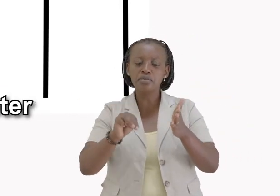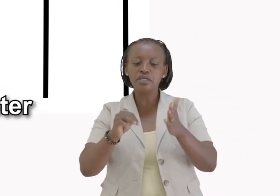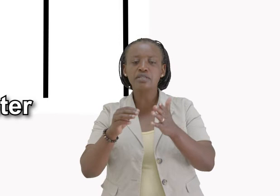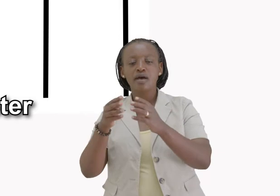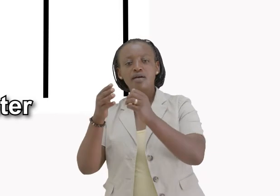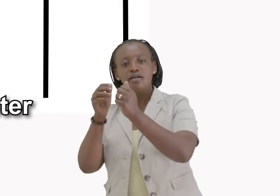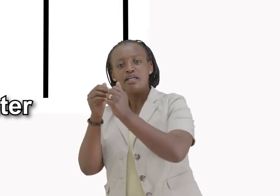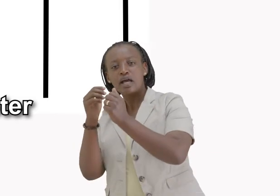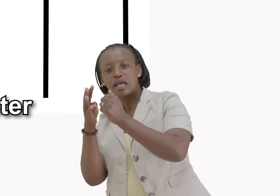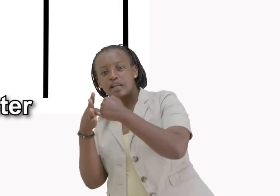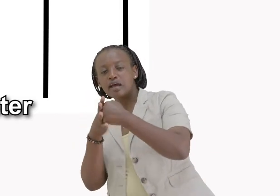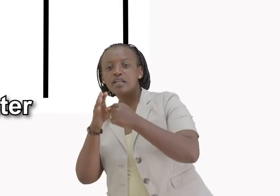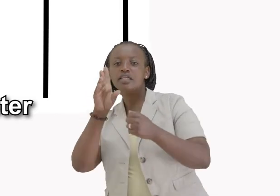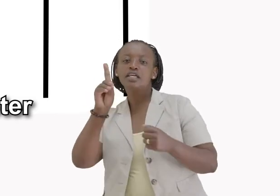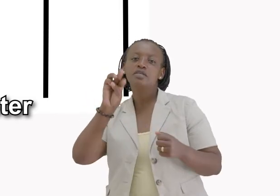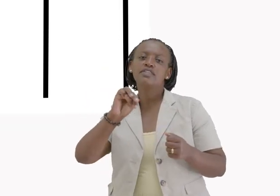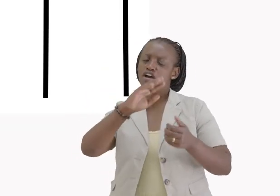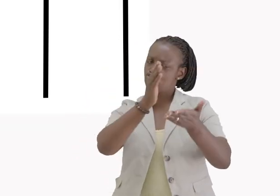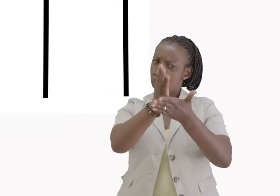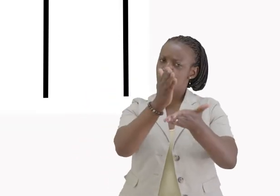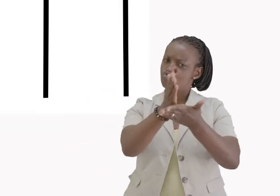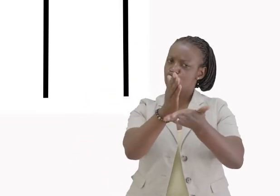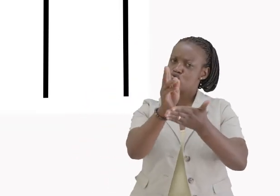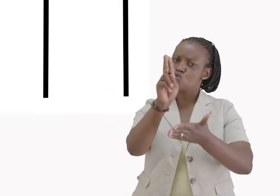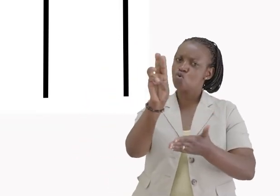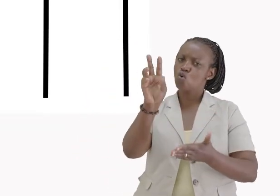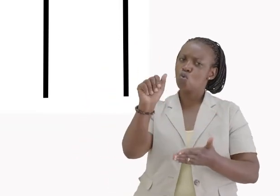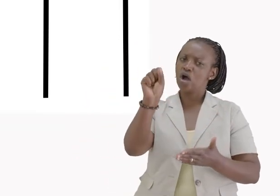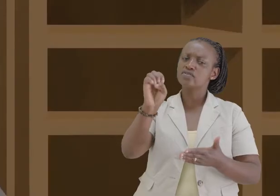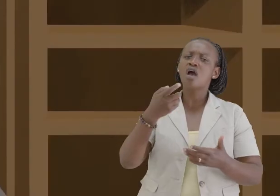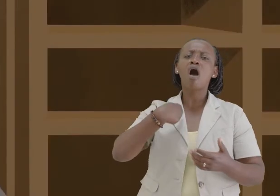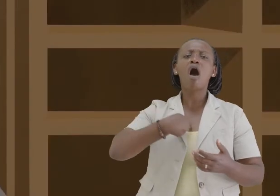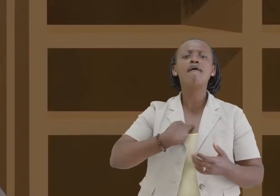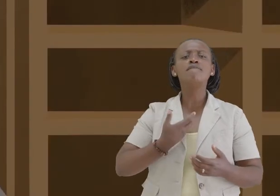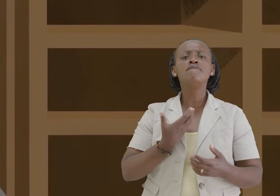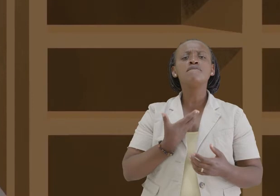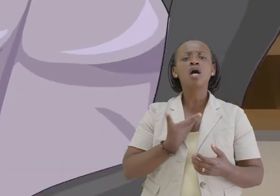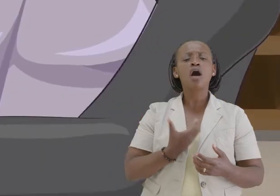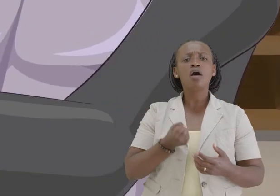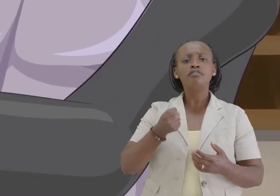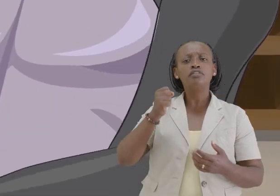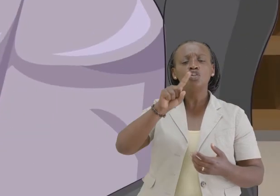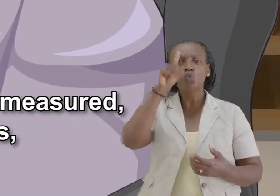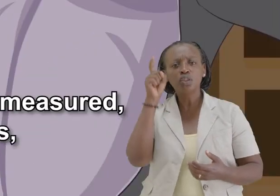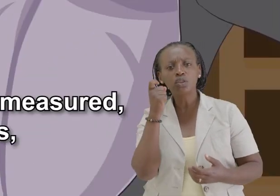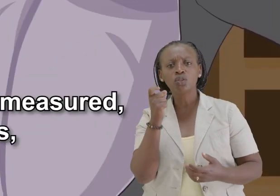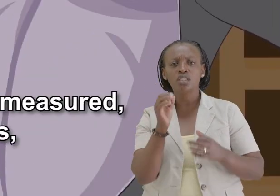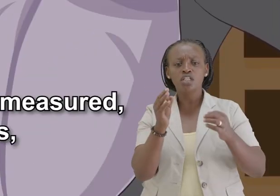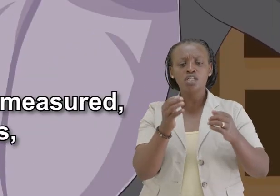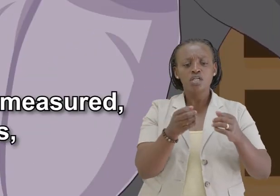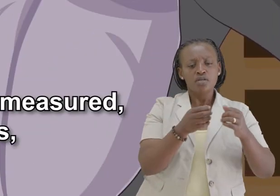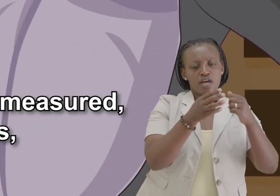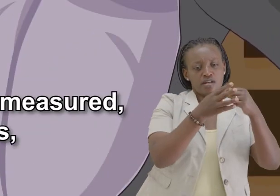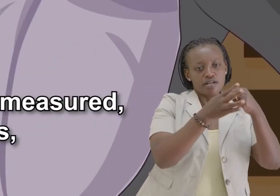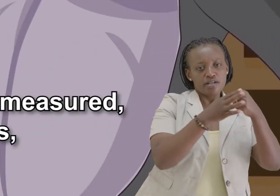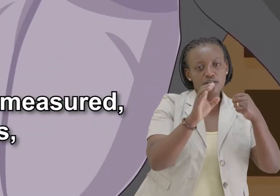1 meter and 9 decimeters. That's true, Uwase. I have a question. Yes, my dear. If we